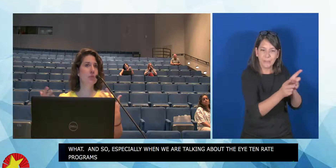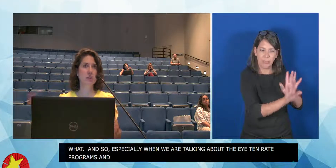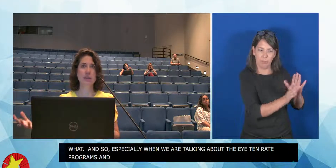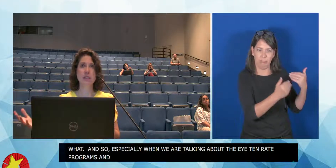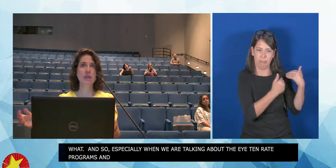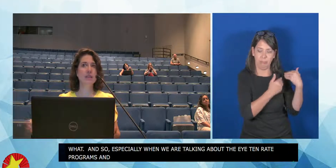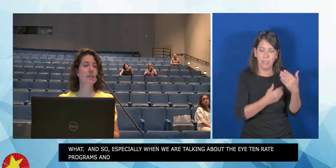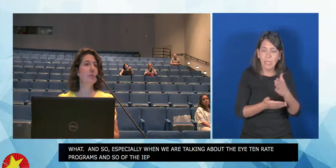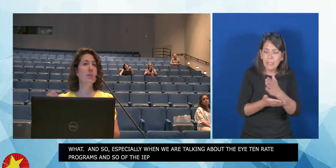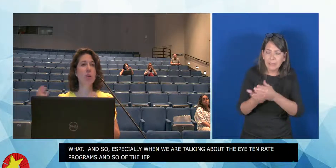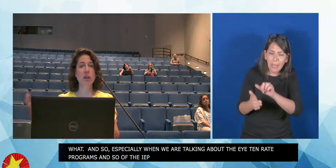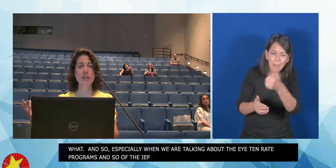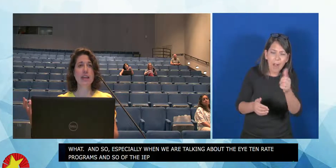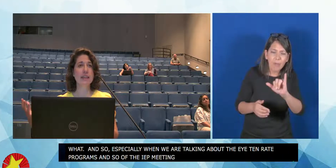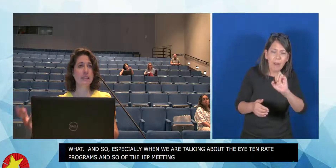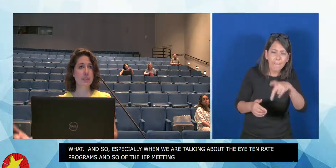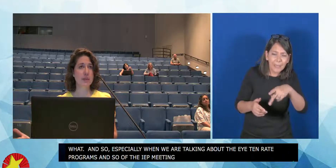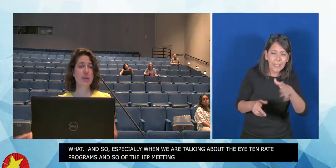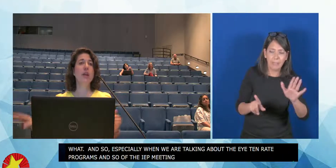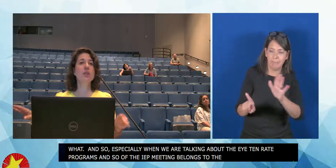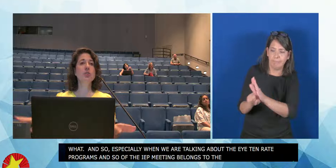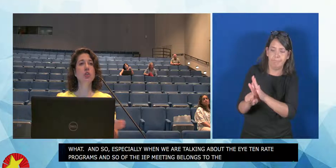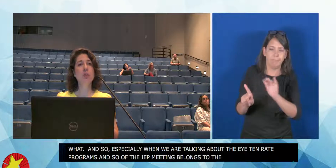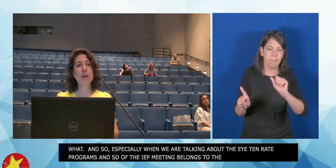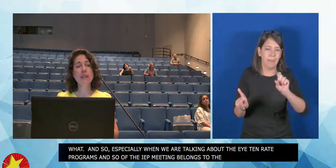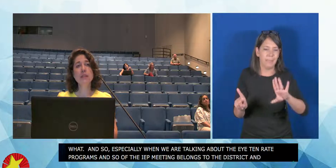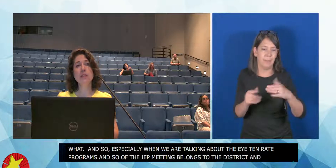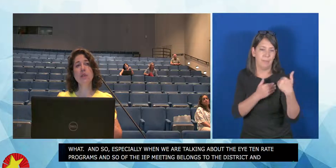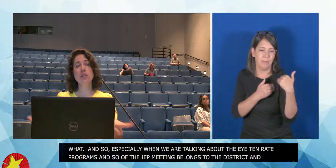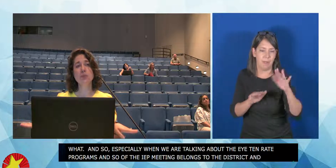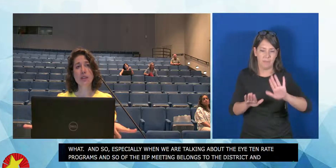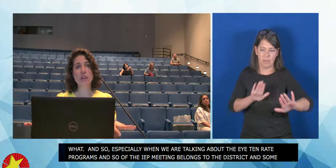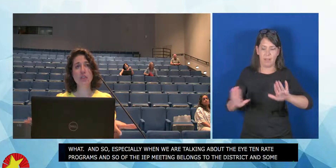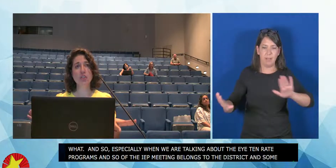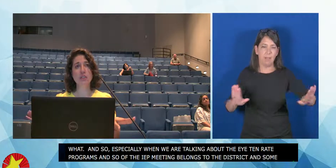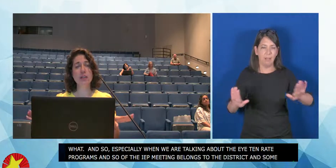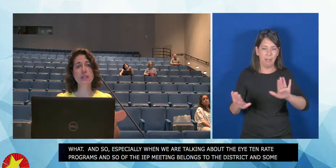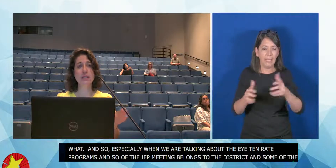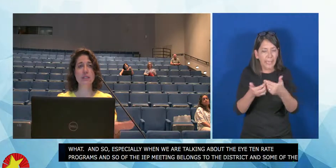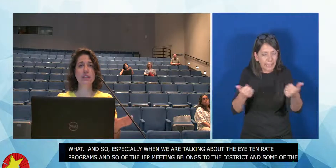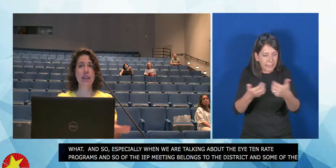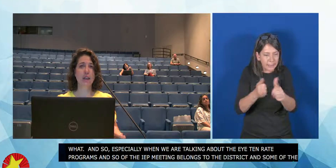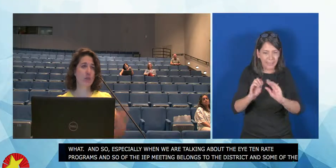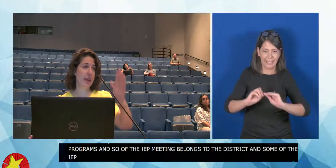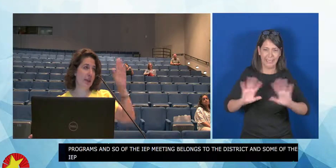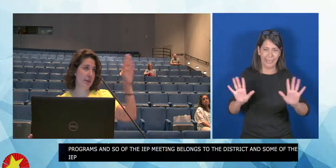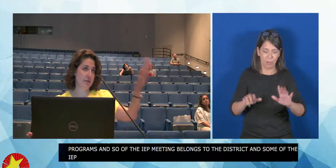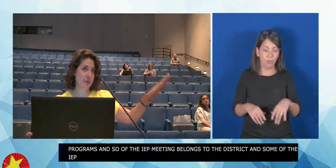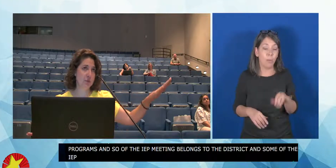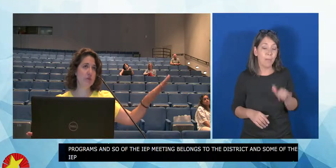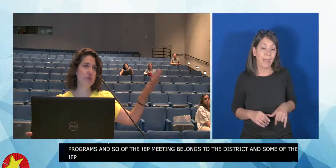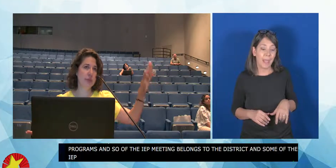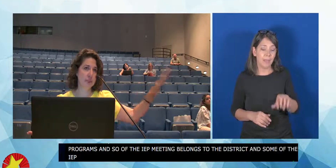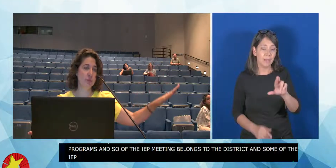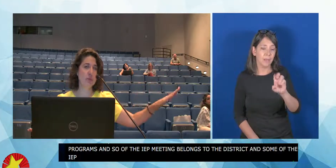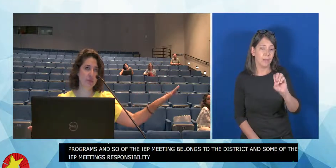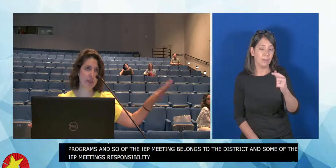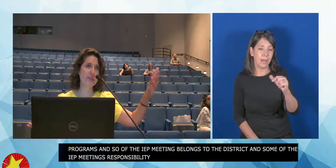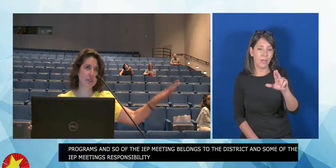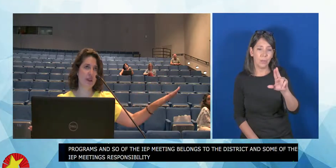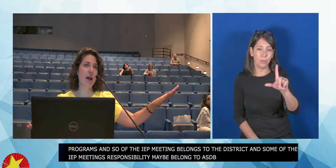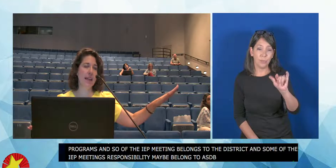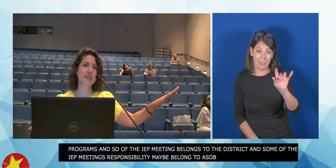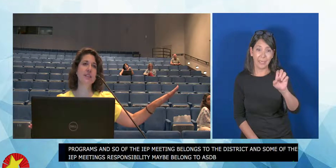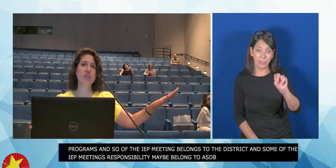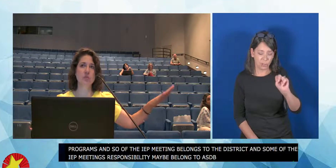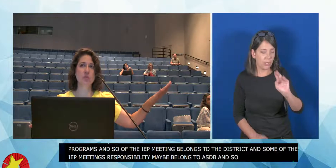IEP responsibilities may belong to ASDB. So basically what this regulation does is it's saying, okay,